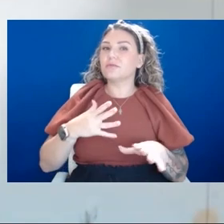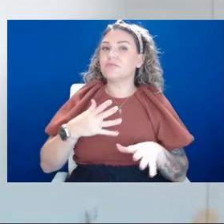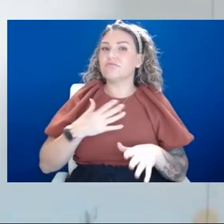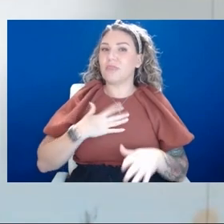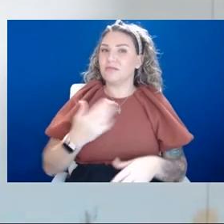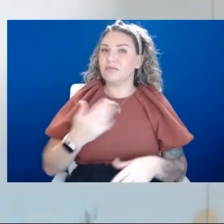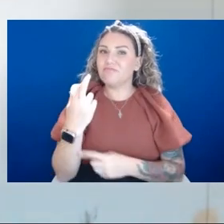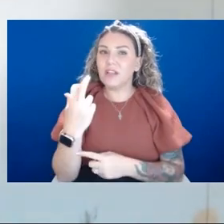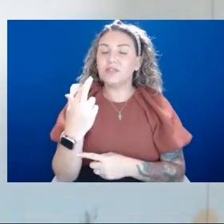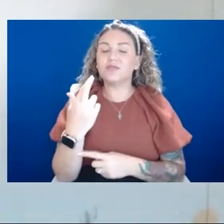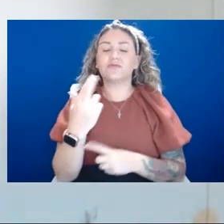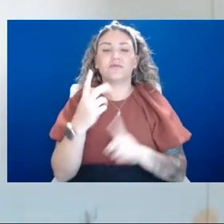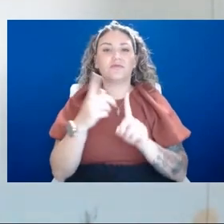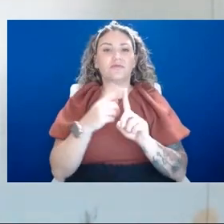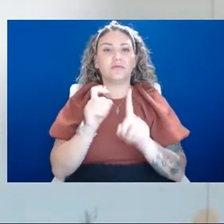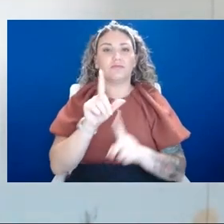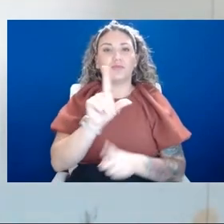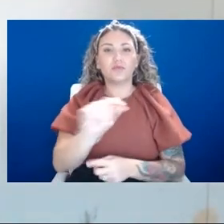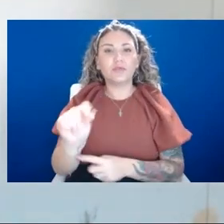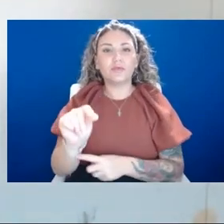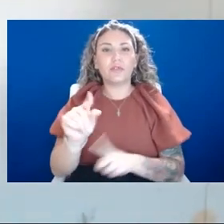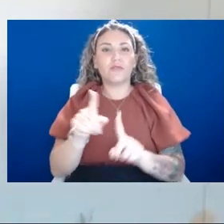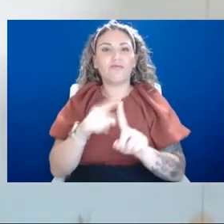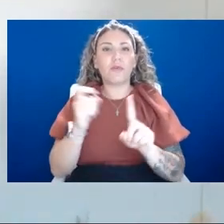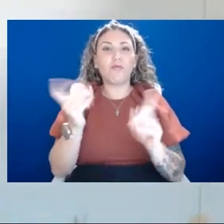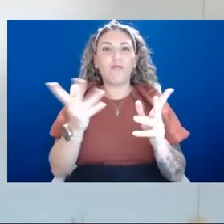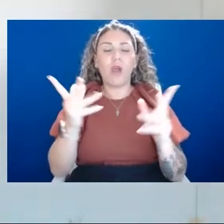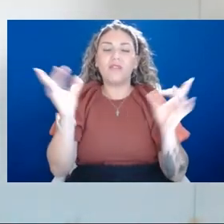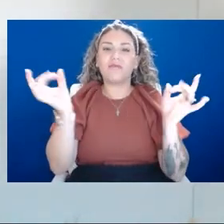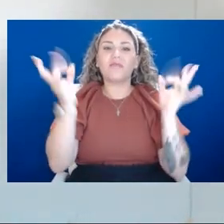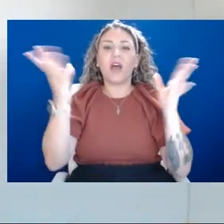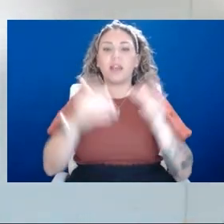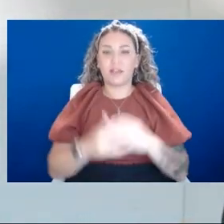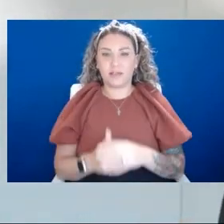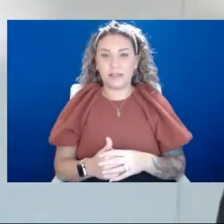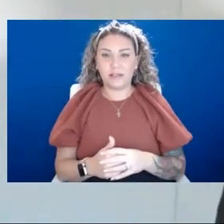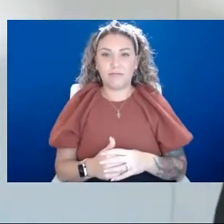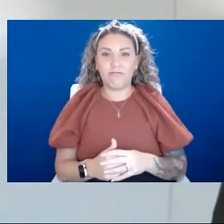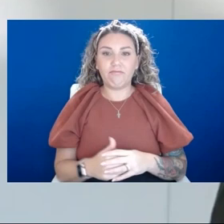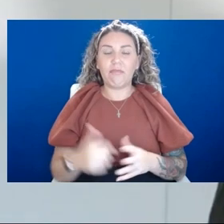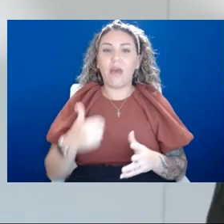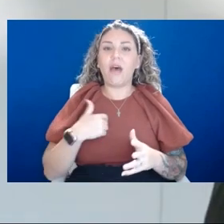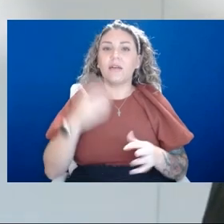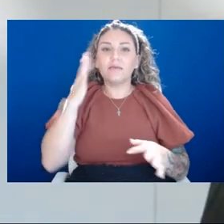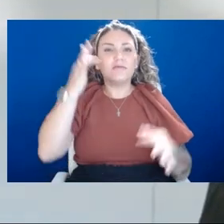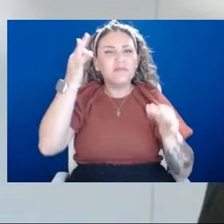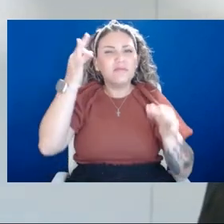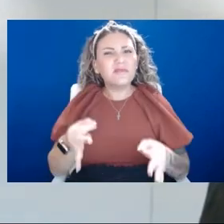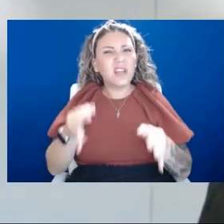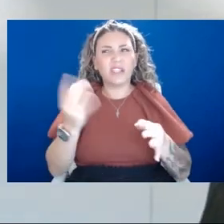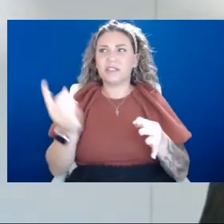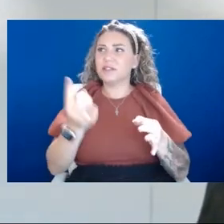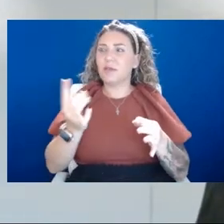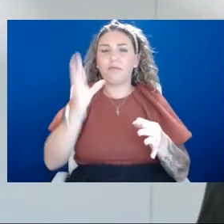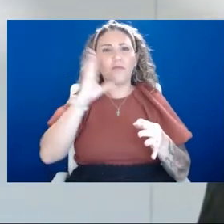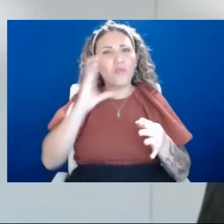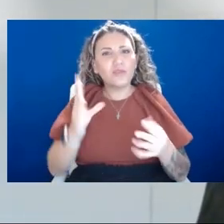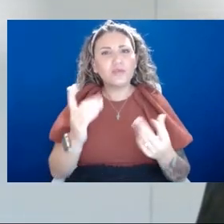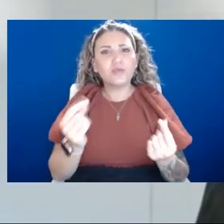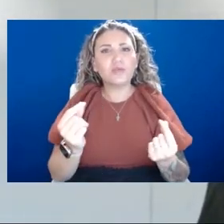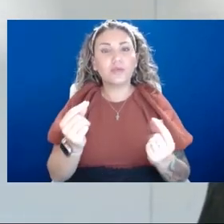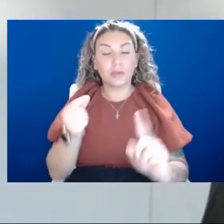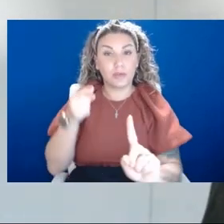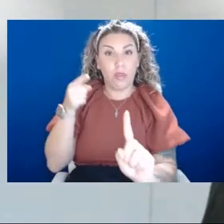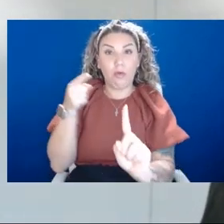to violence and um I just uh basically made a conscious um decision that I'm gonna do something about it so the goal now